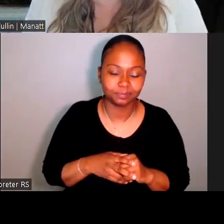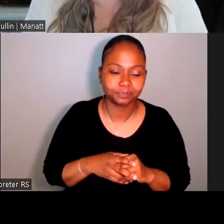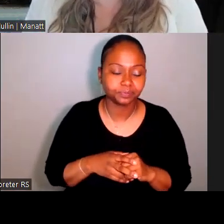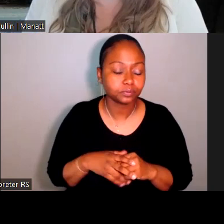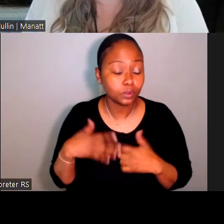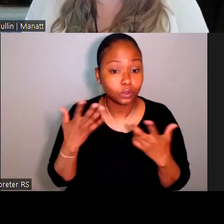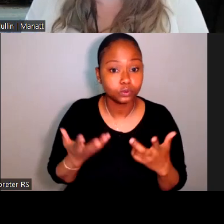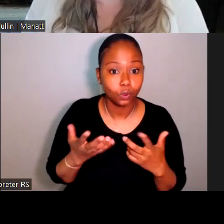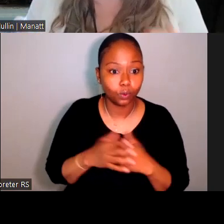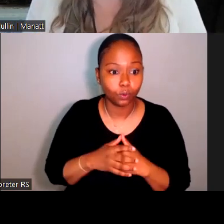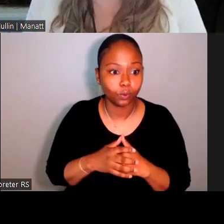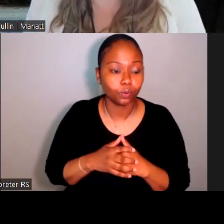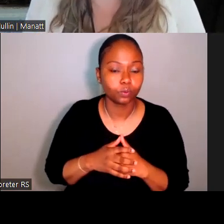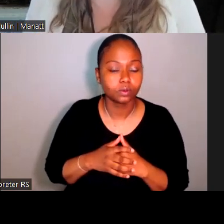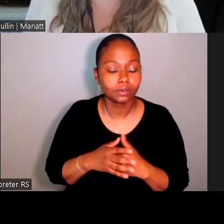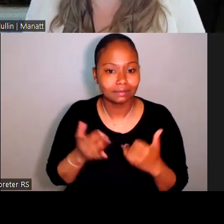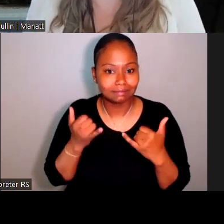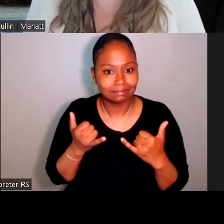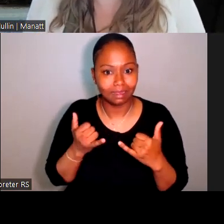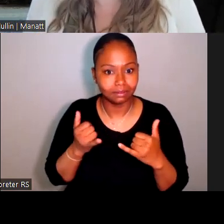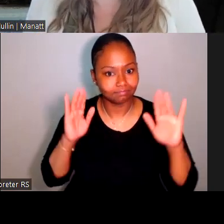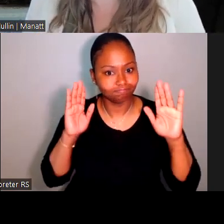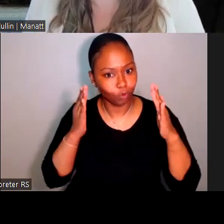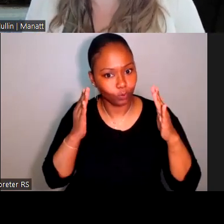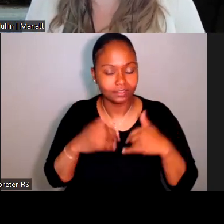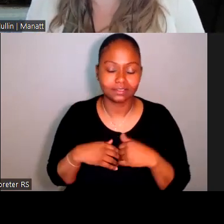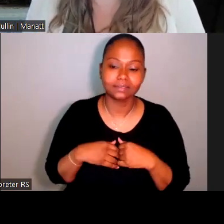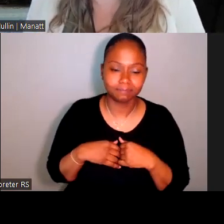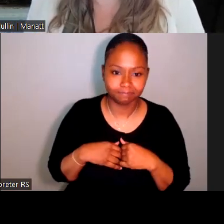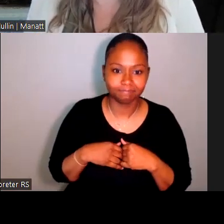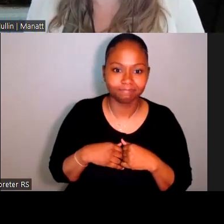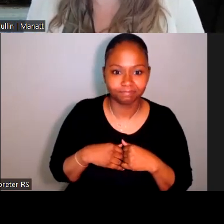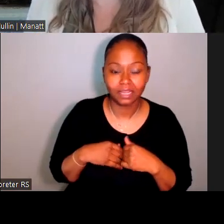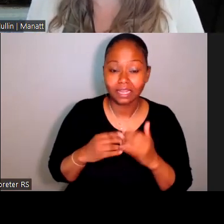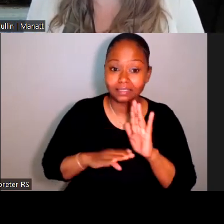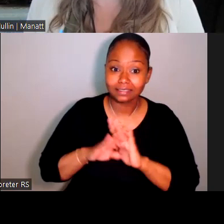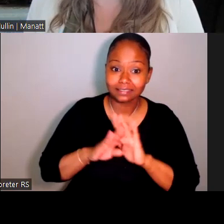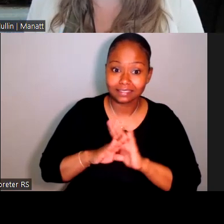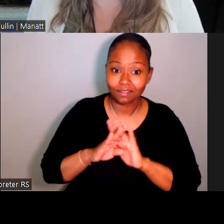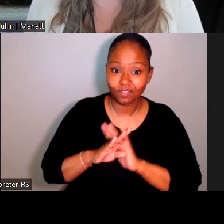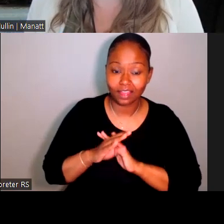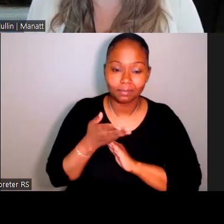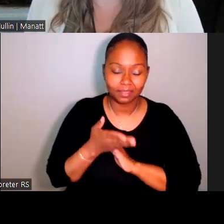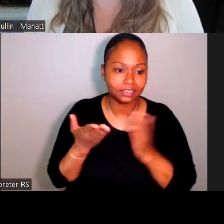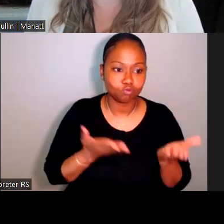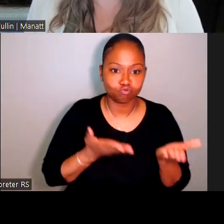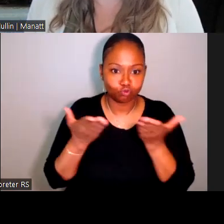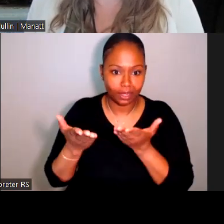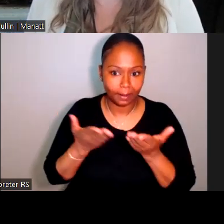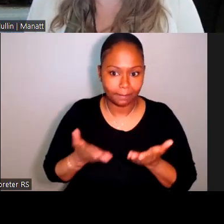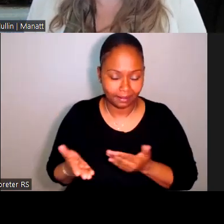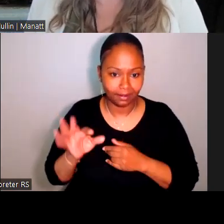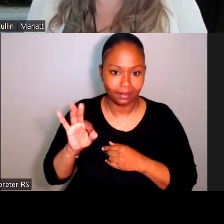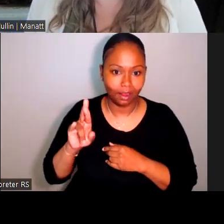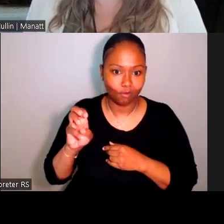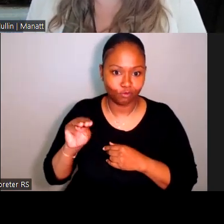So the focus of today's conversation is really going to be developing this recommended framework that Mark just spoke